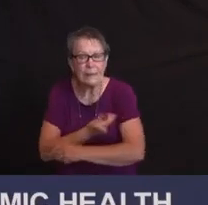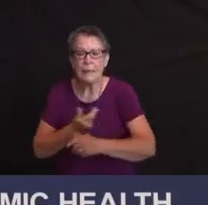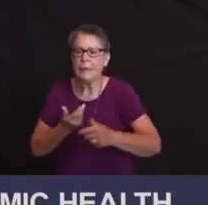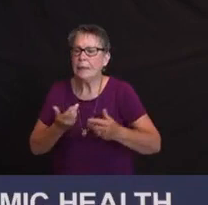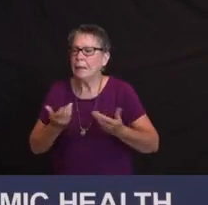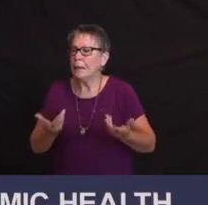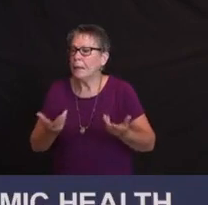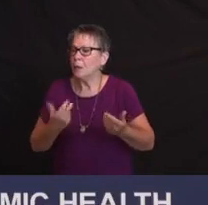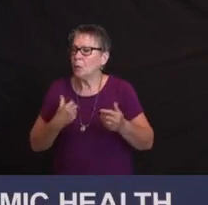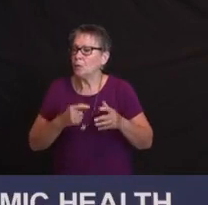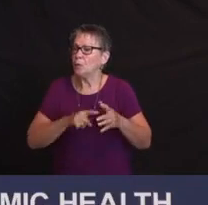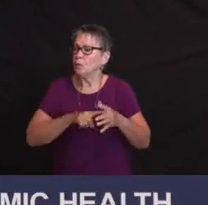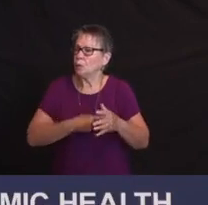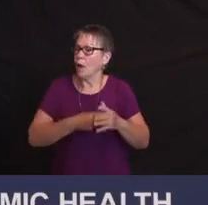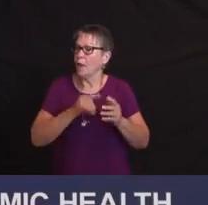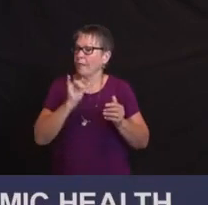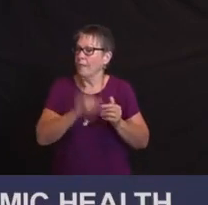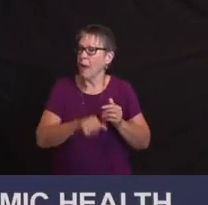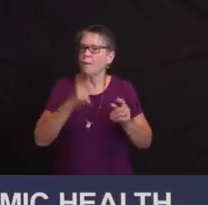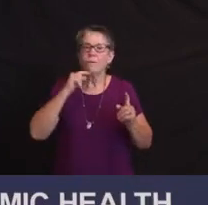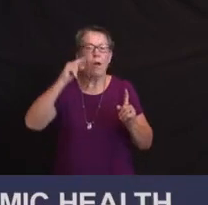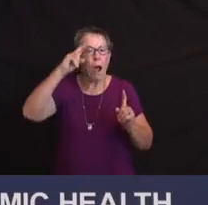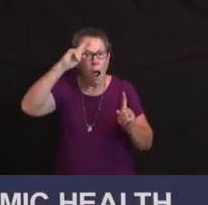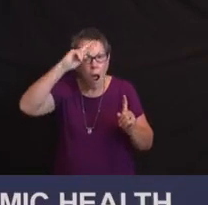corrections facilities, and we said we would